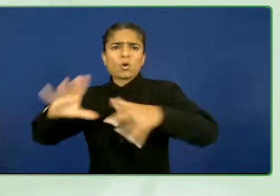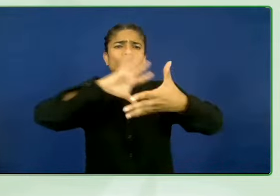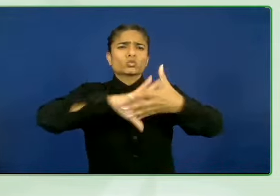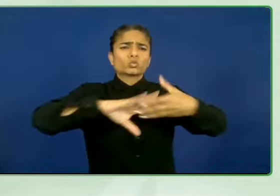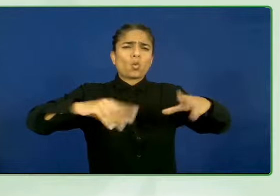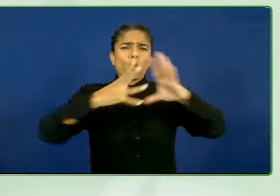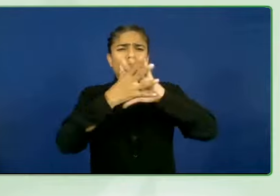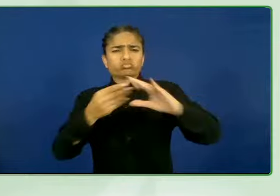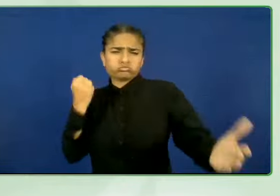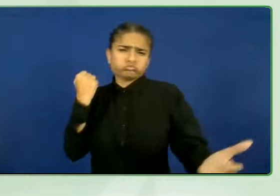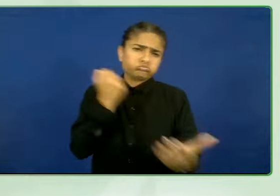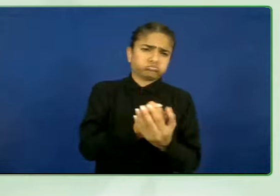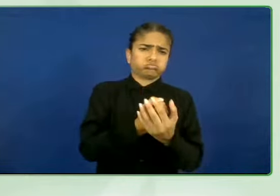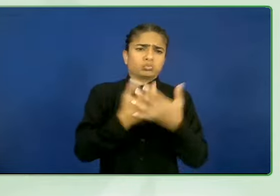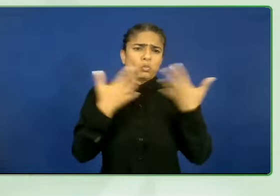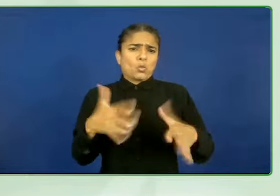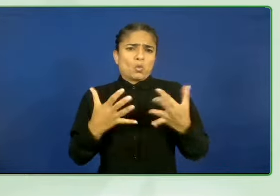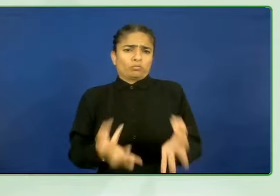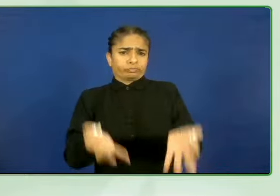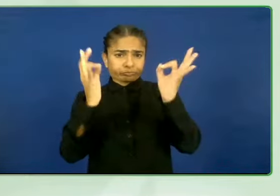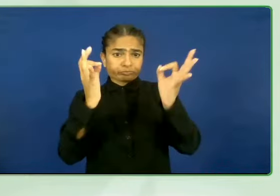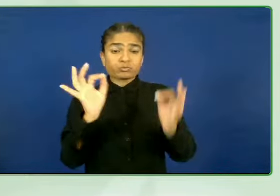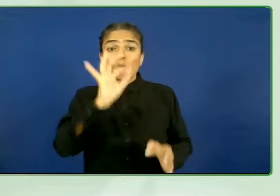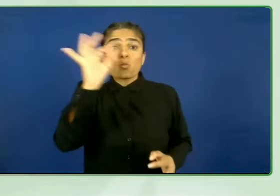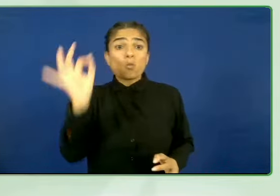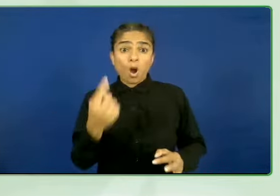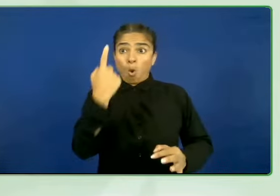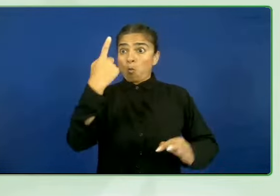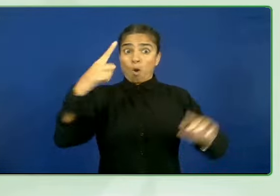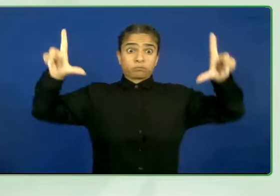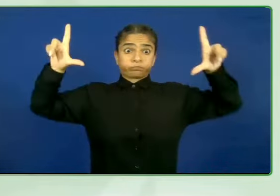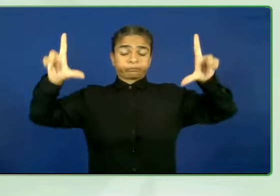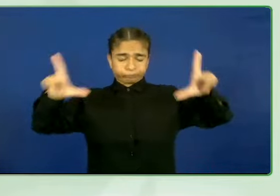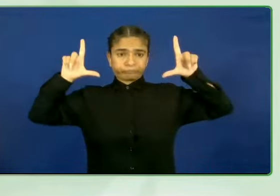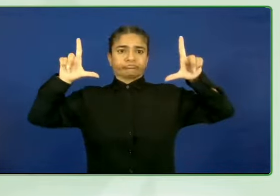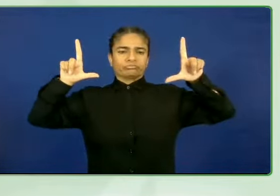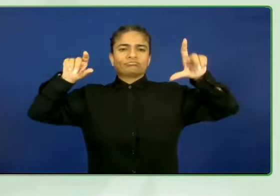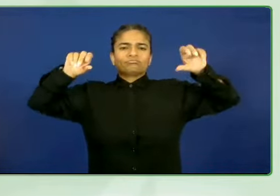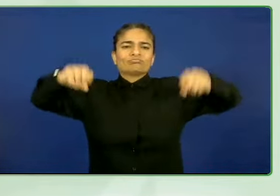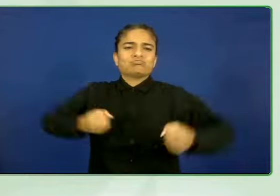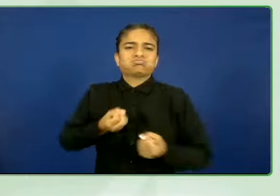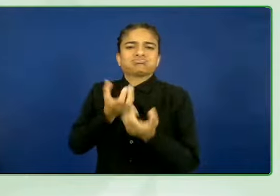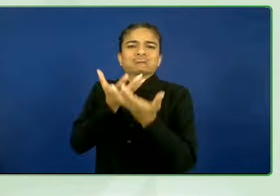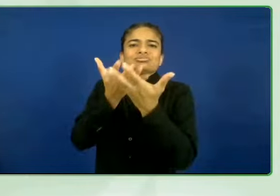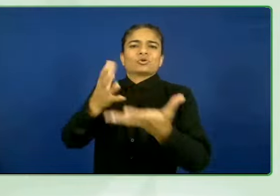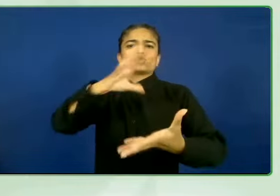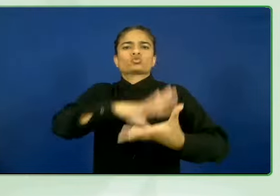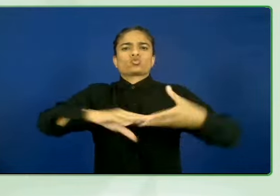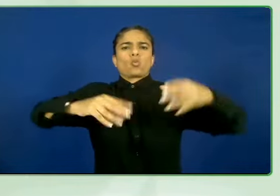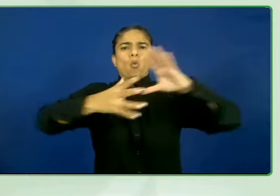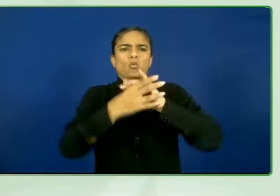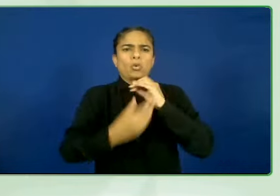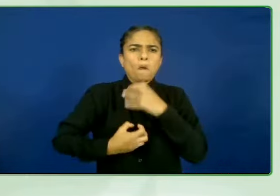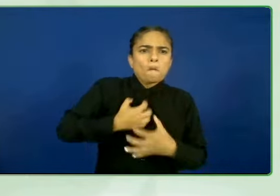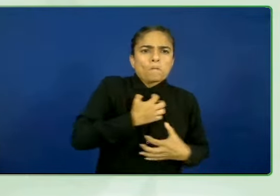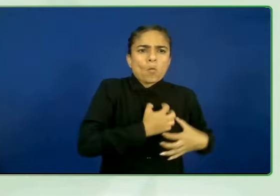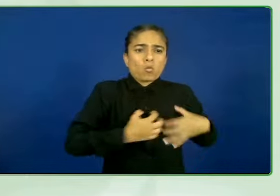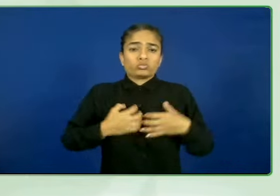stories, create emotions. And for blind and visually impaired people, this background or these